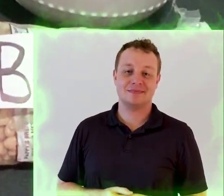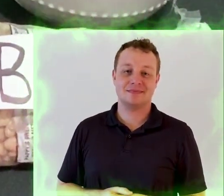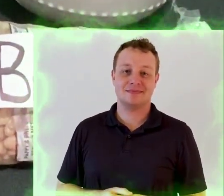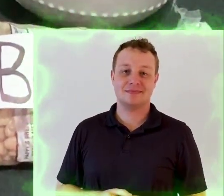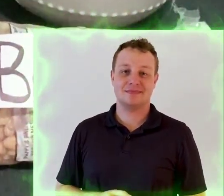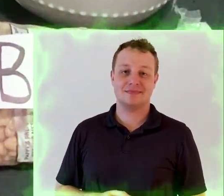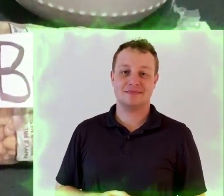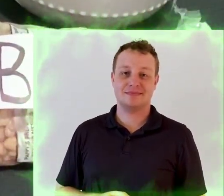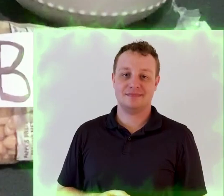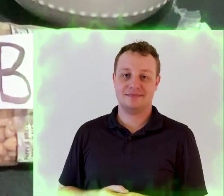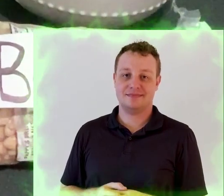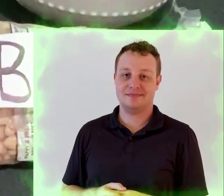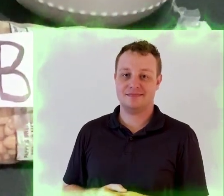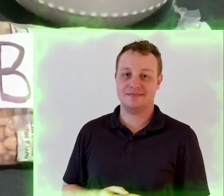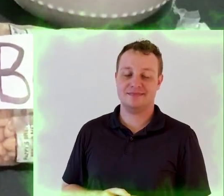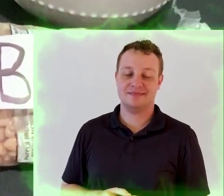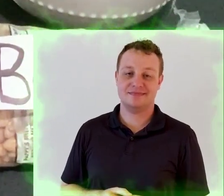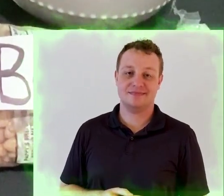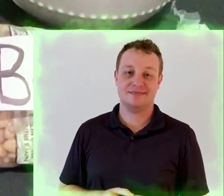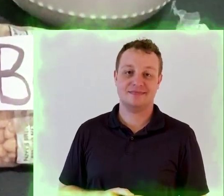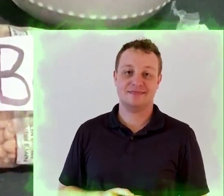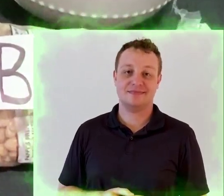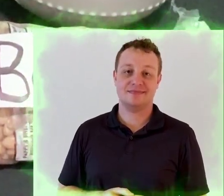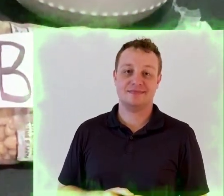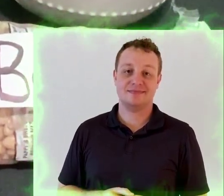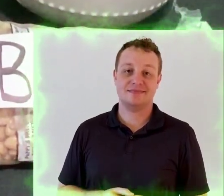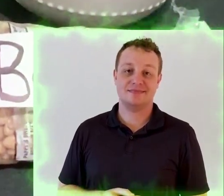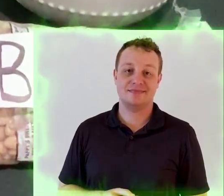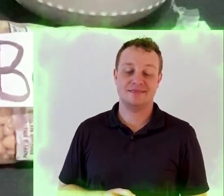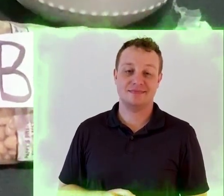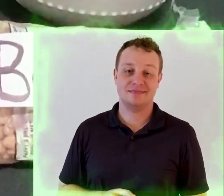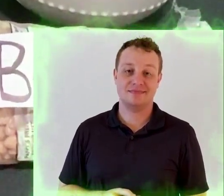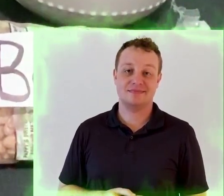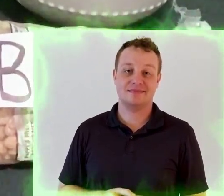Push all of the air out. And then close it.